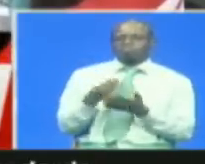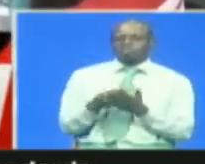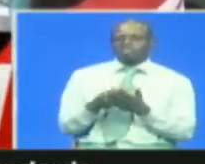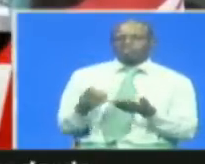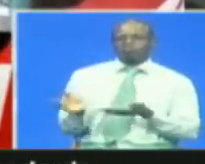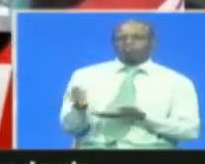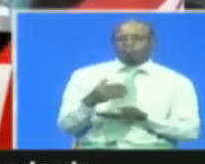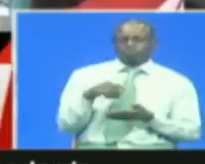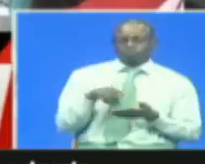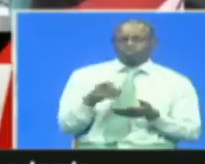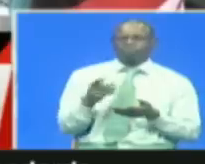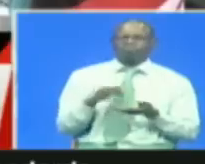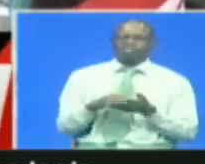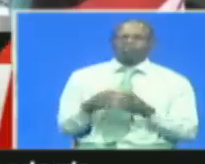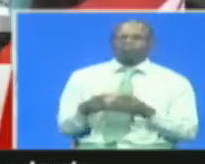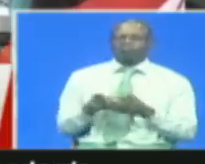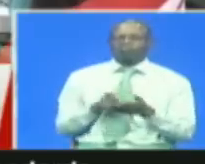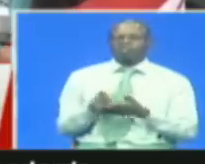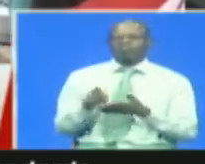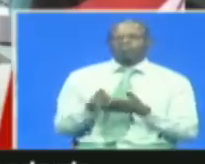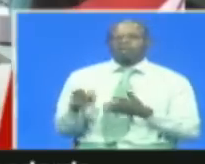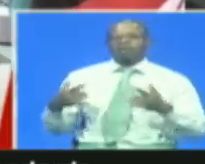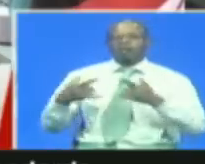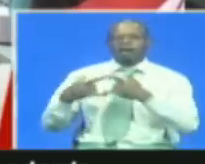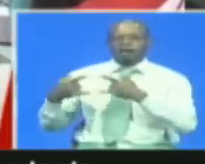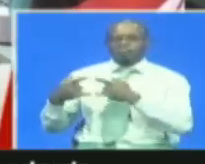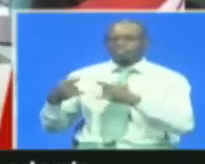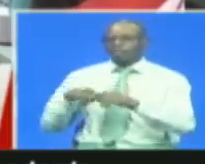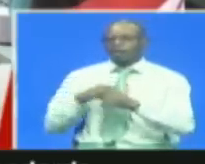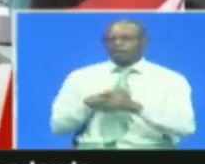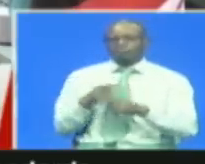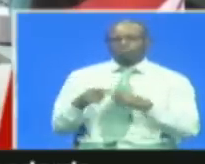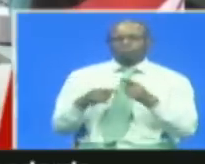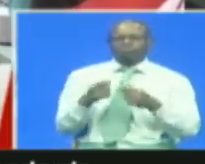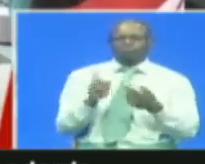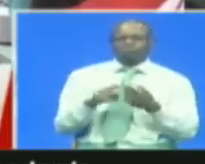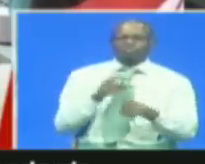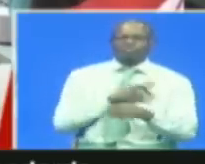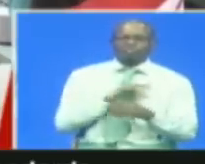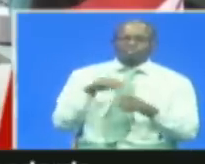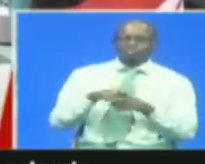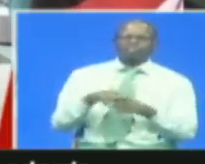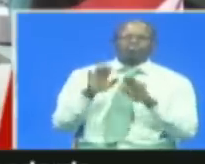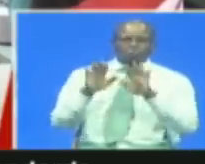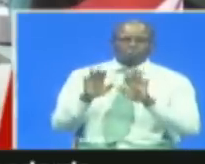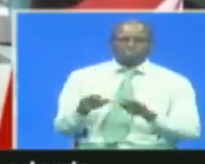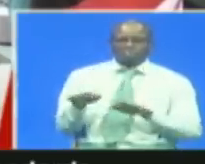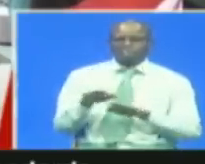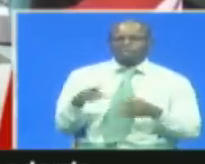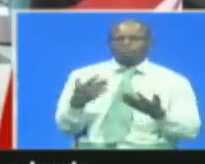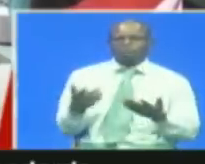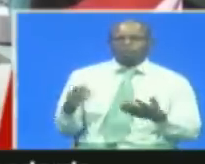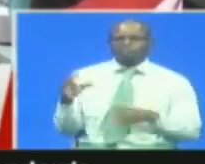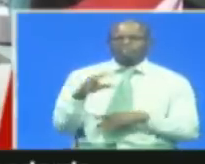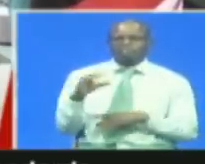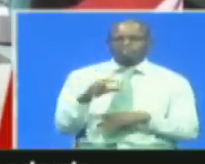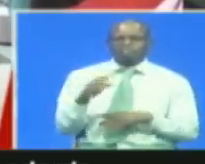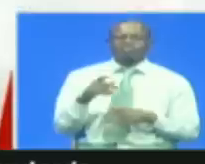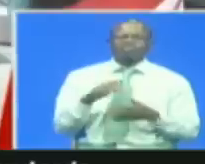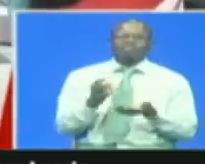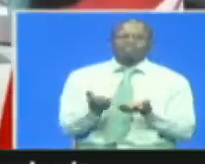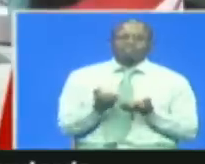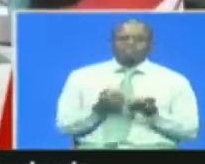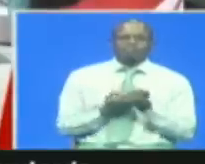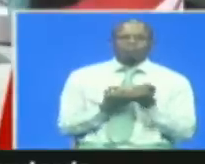so that we can continue to invest on those critical areas where Mwananchi really needs the